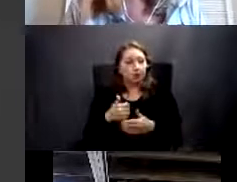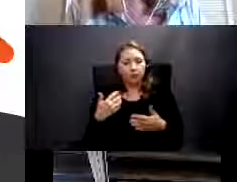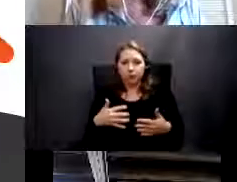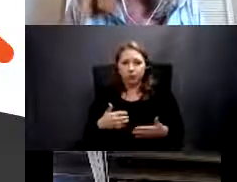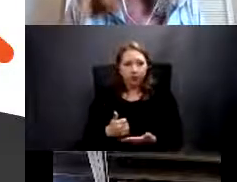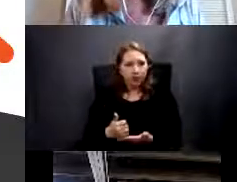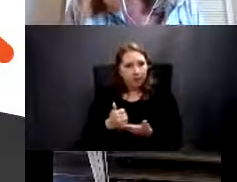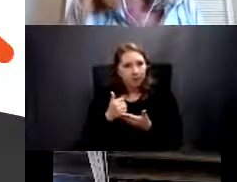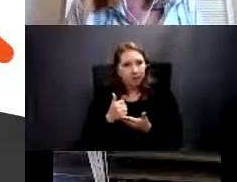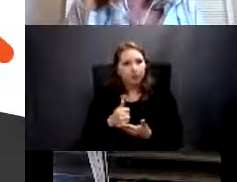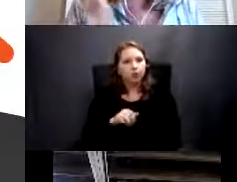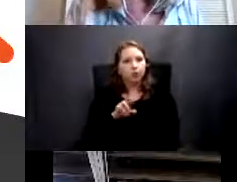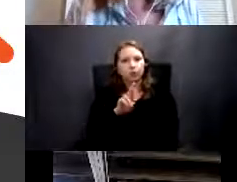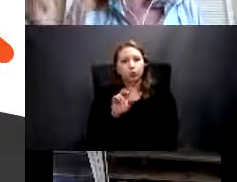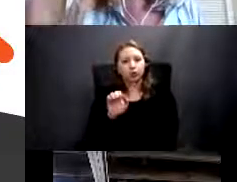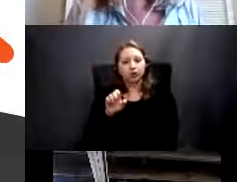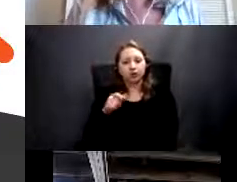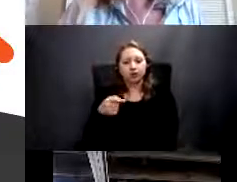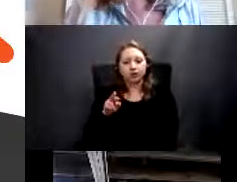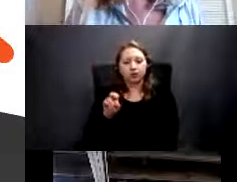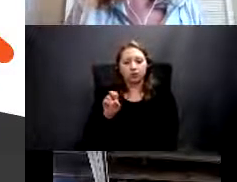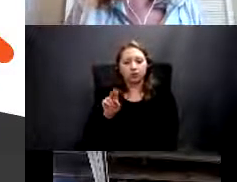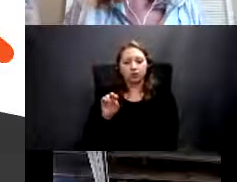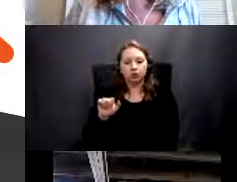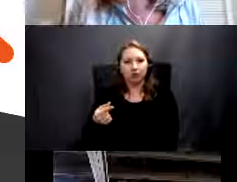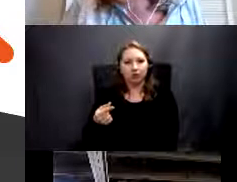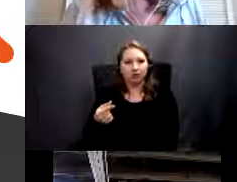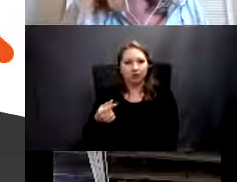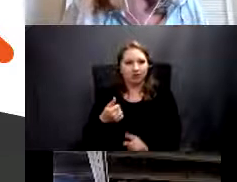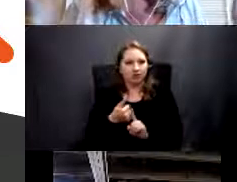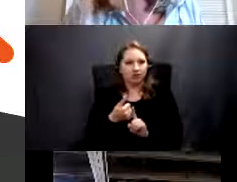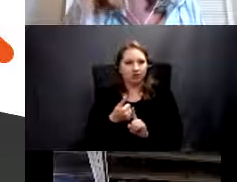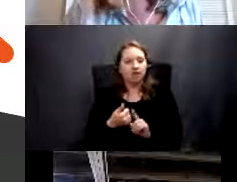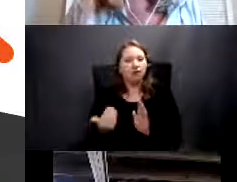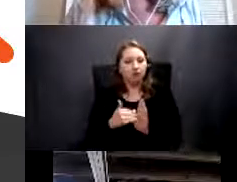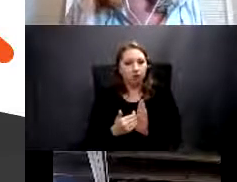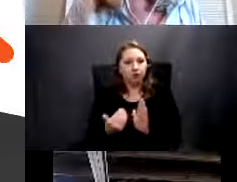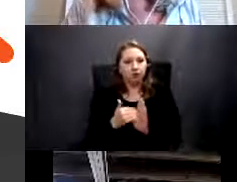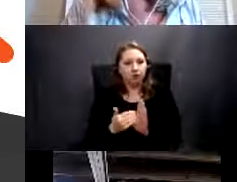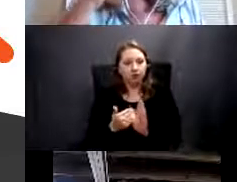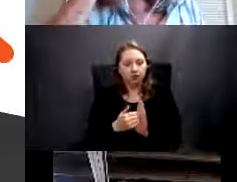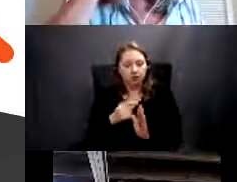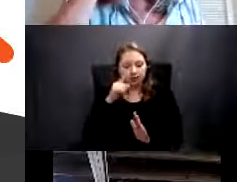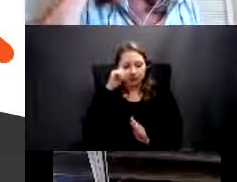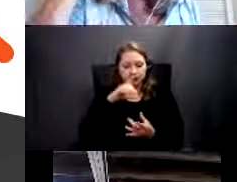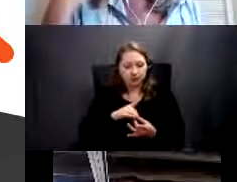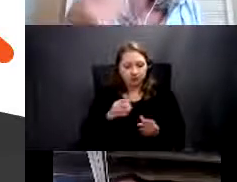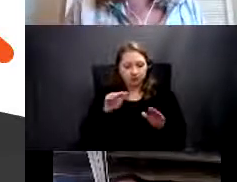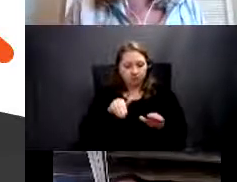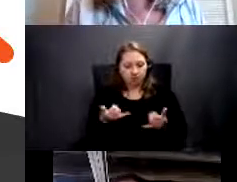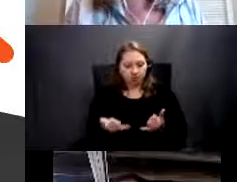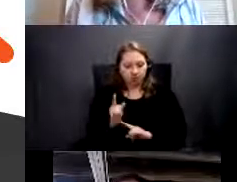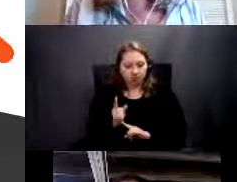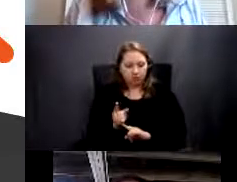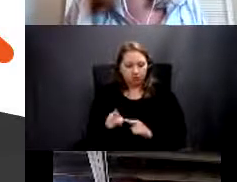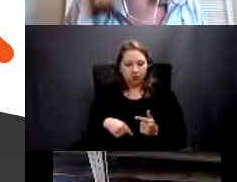is regrounding myself over and over and over, coming back to the present moment and moving